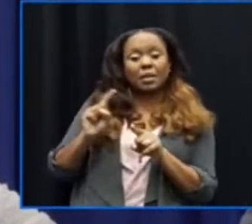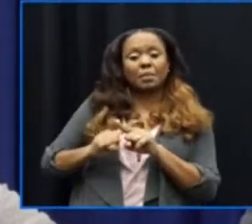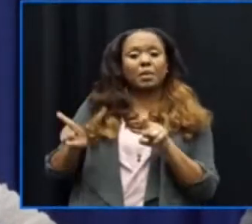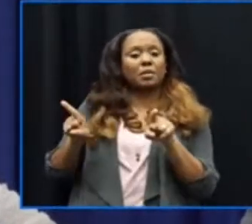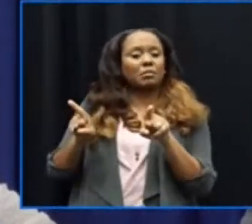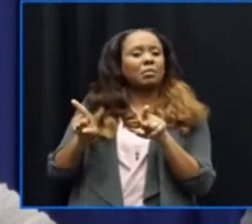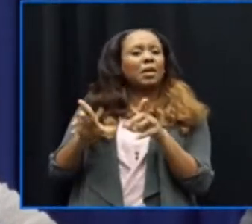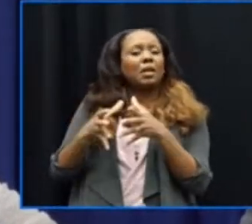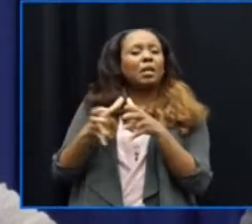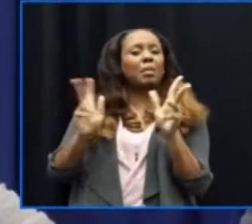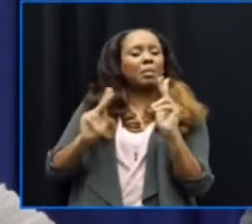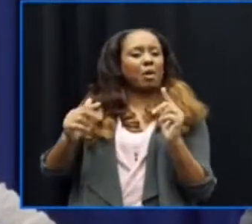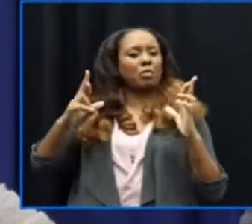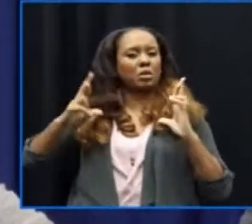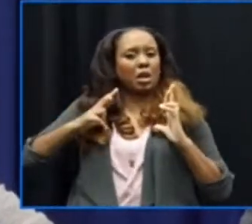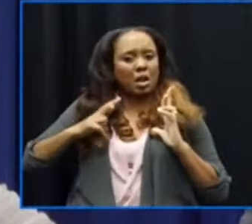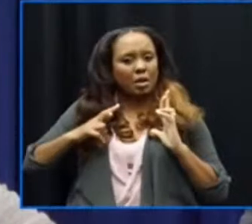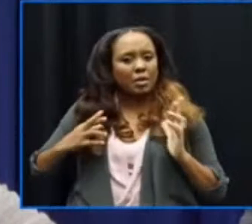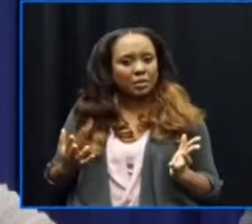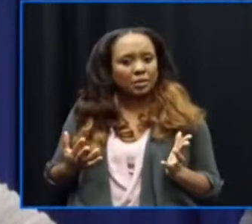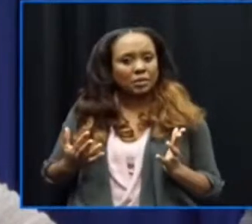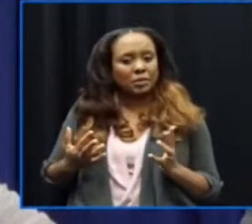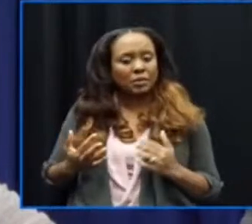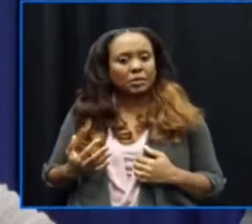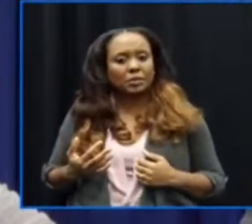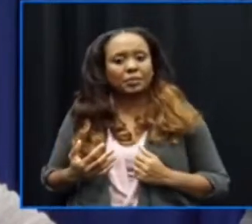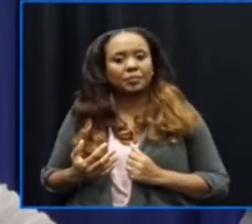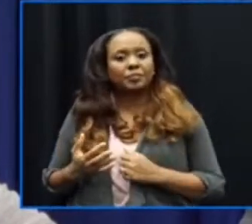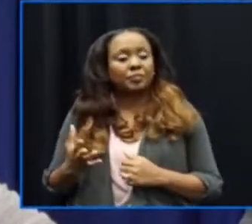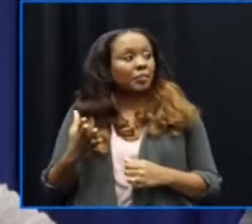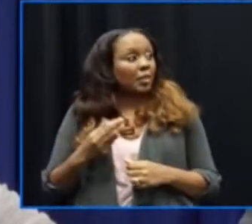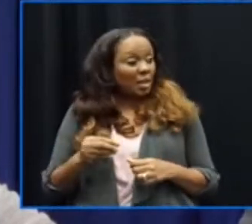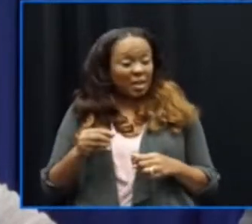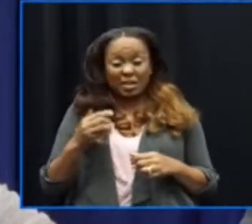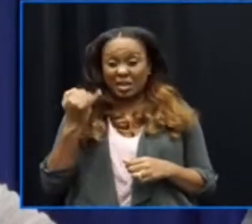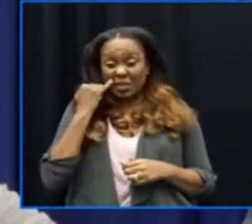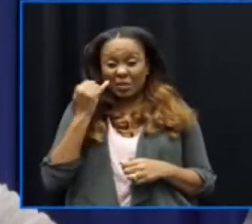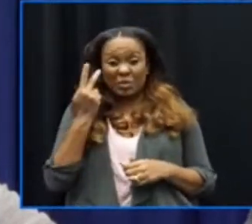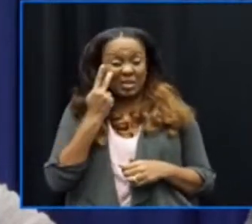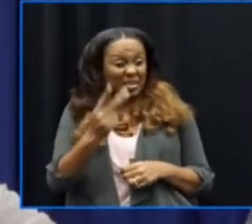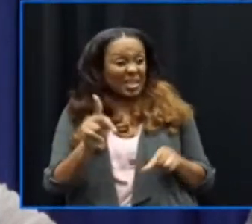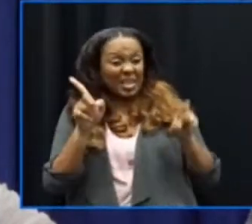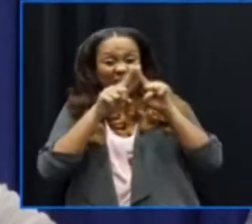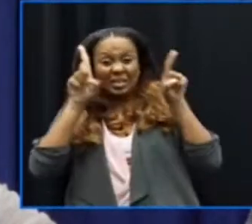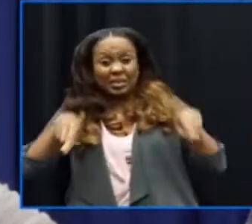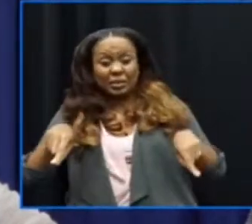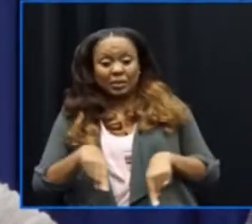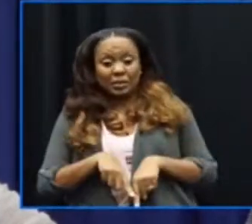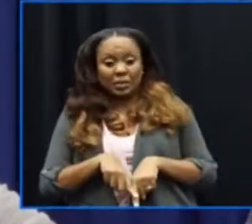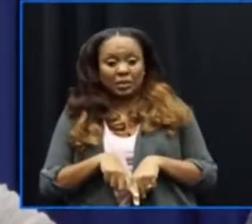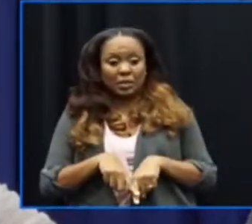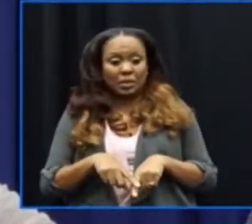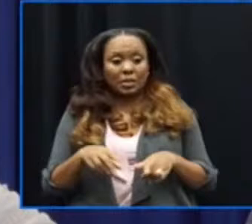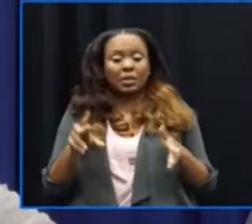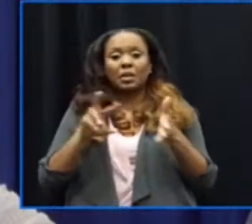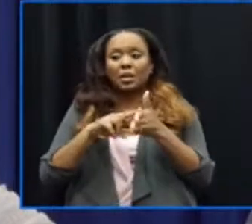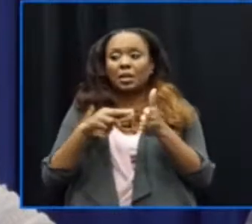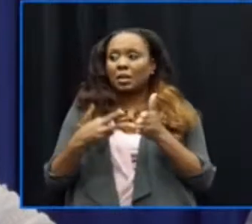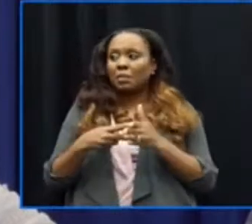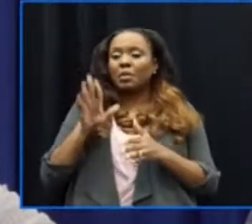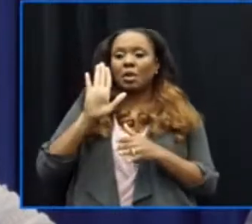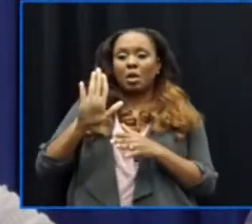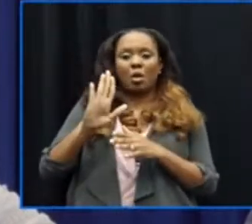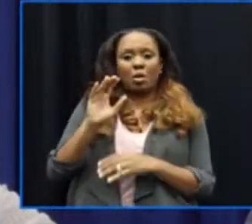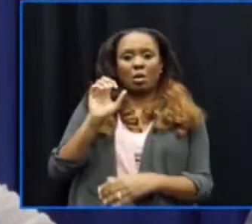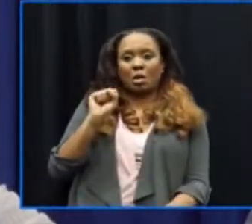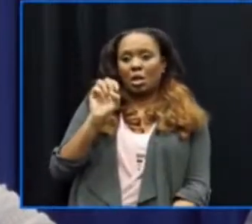declining workforce. And the 3 things can literally undermine the stability and the security, not